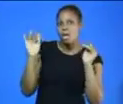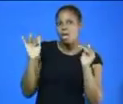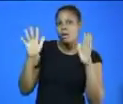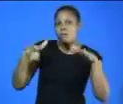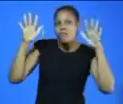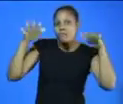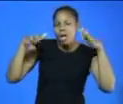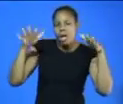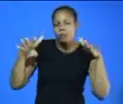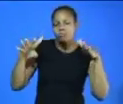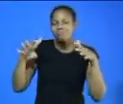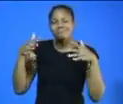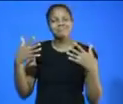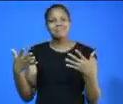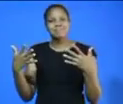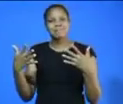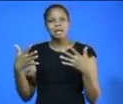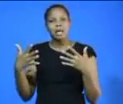not for